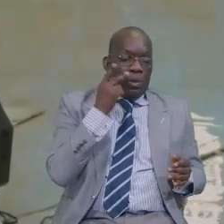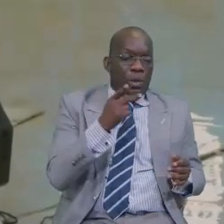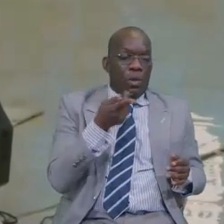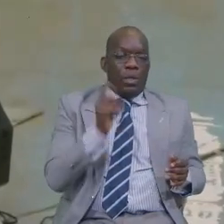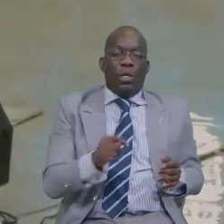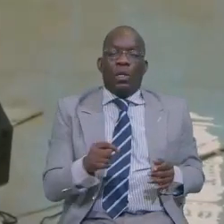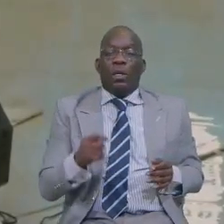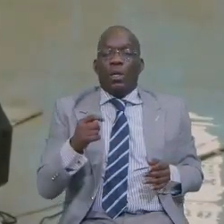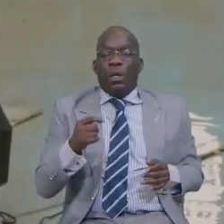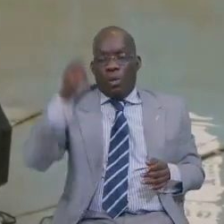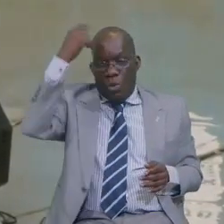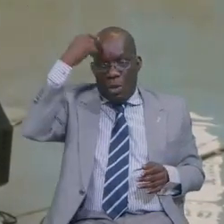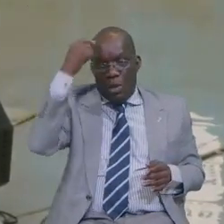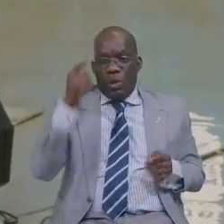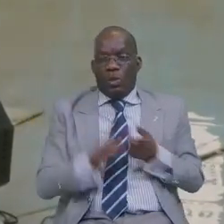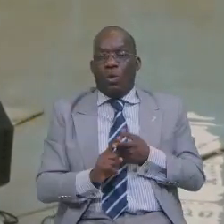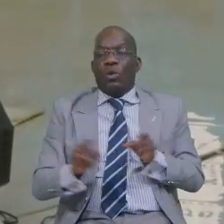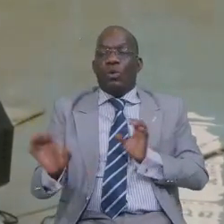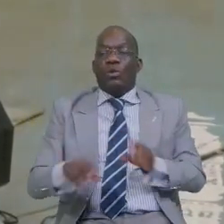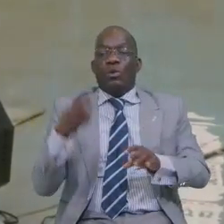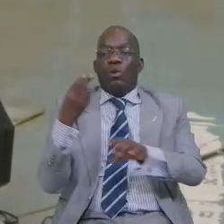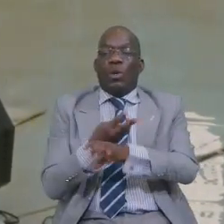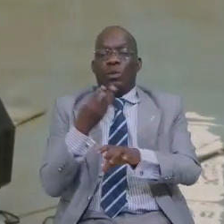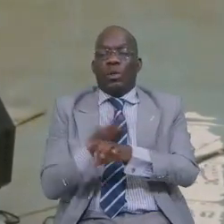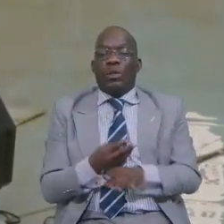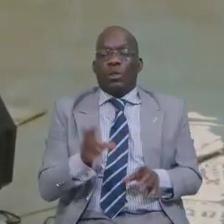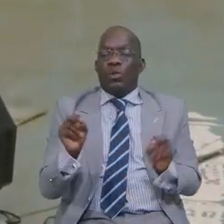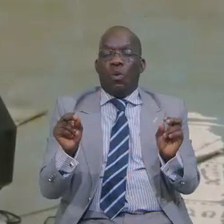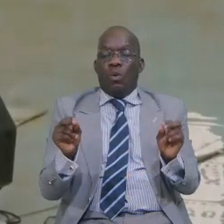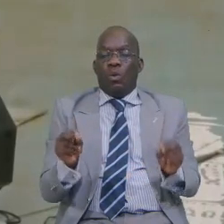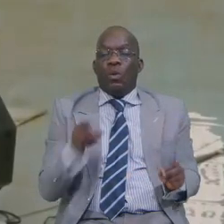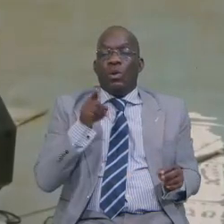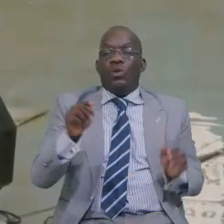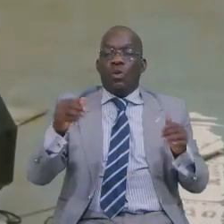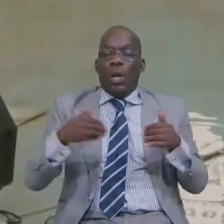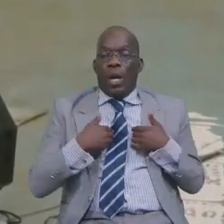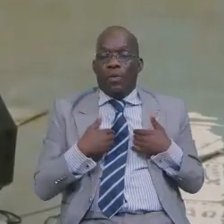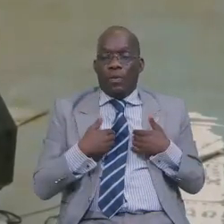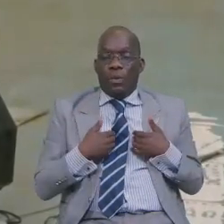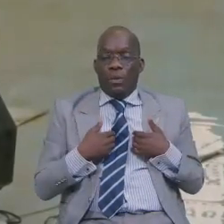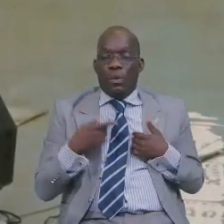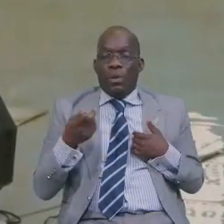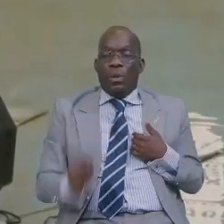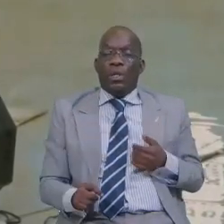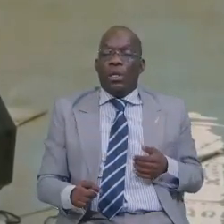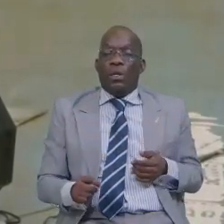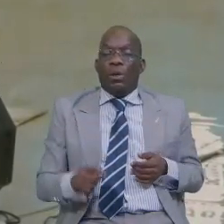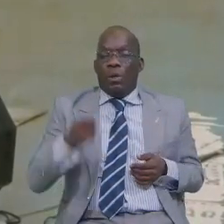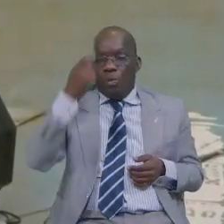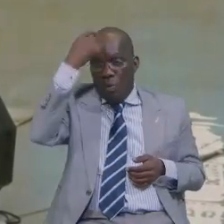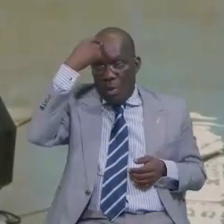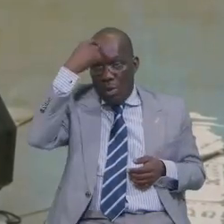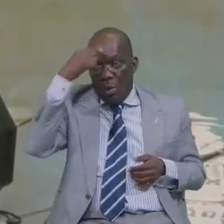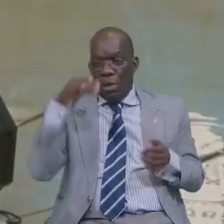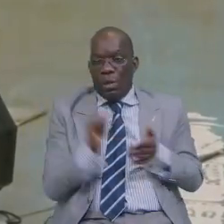and analysis. I have mathematics brain. No, you have the brain that can